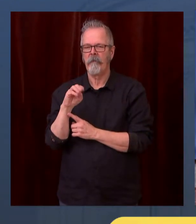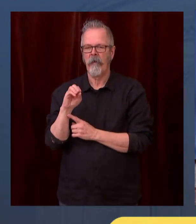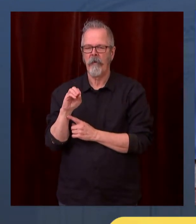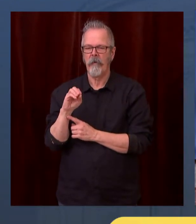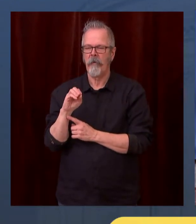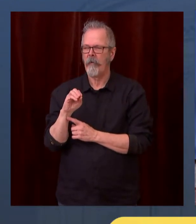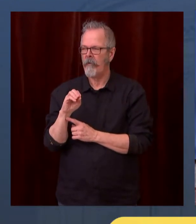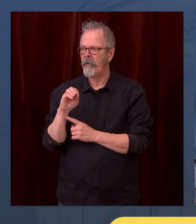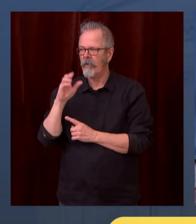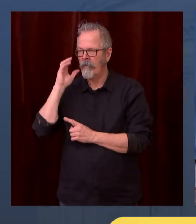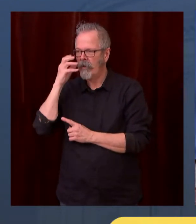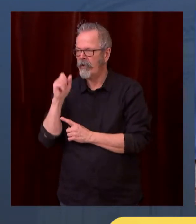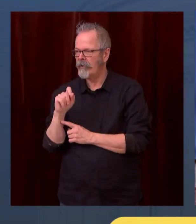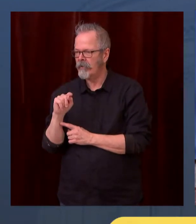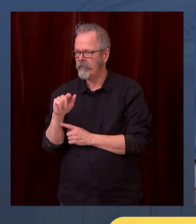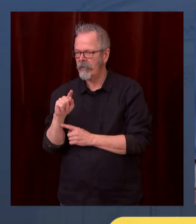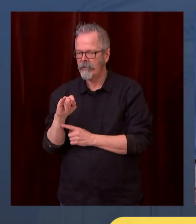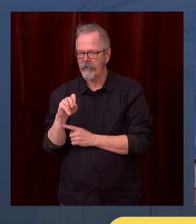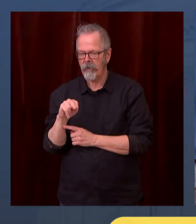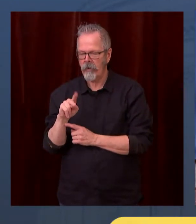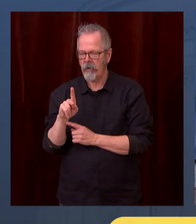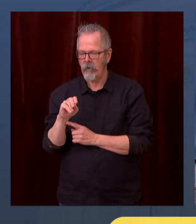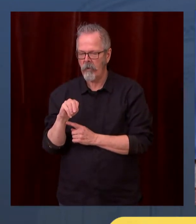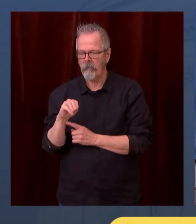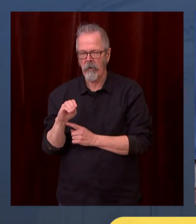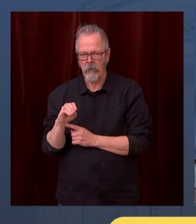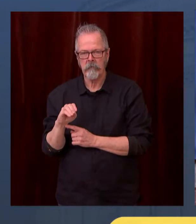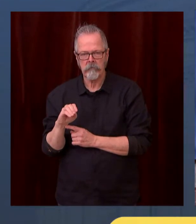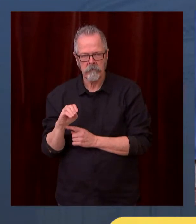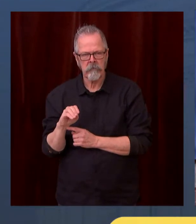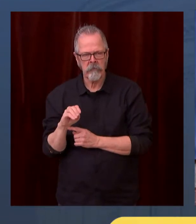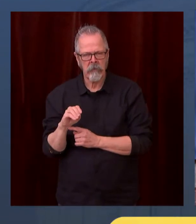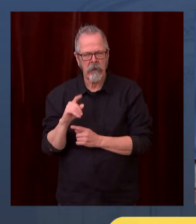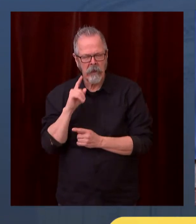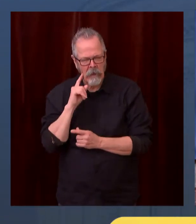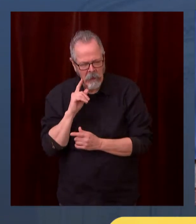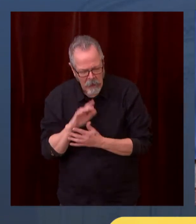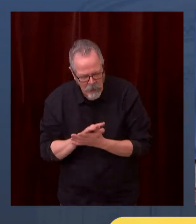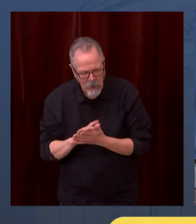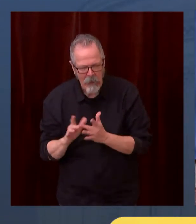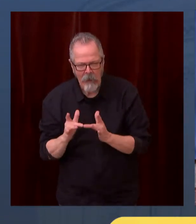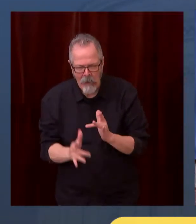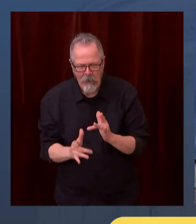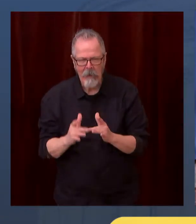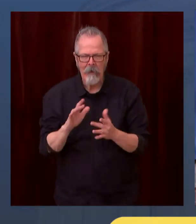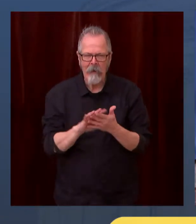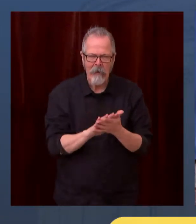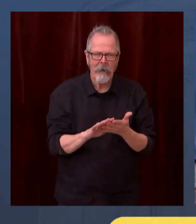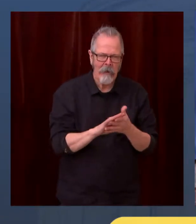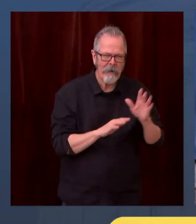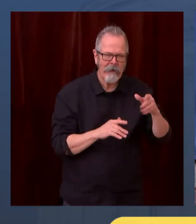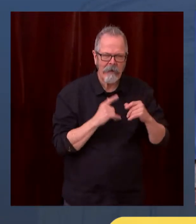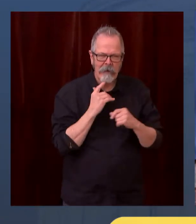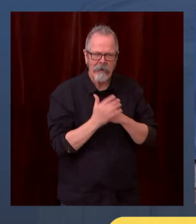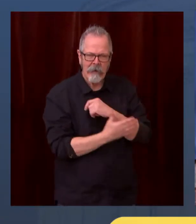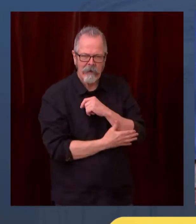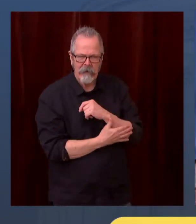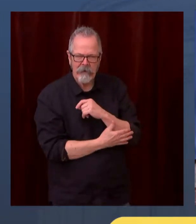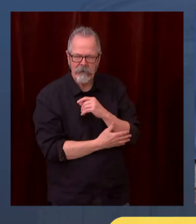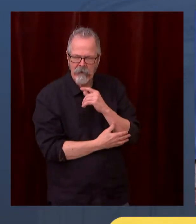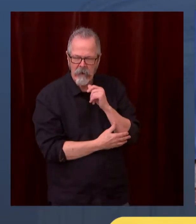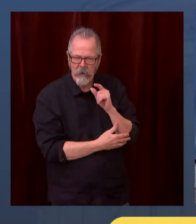Back to this same question. You've got in Washington County, it's not just restaurant owners, it's the county health